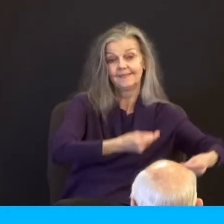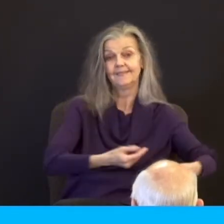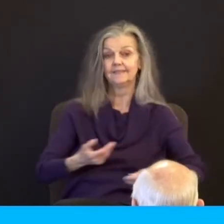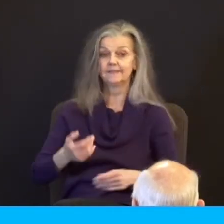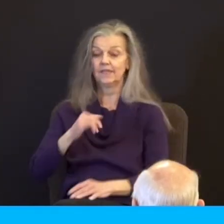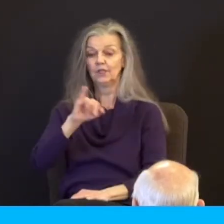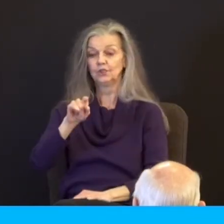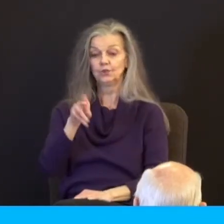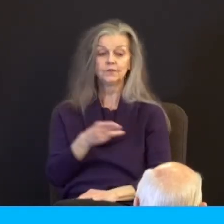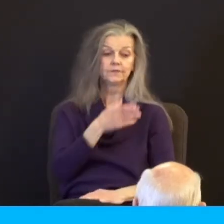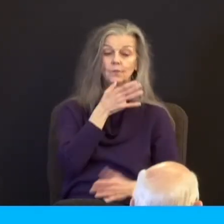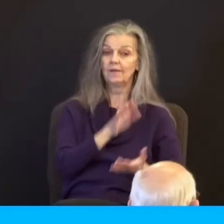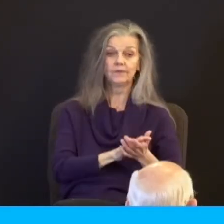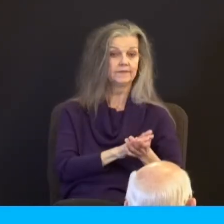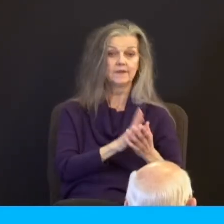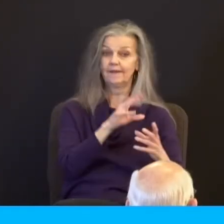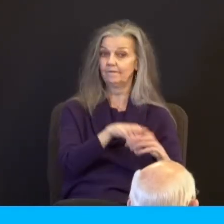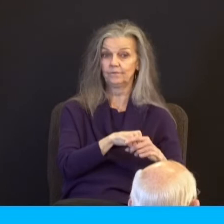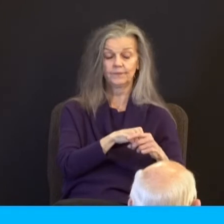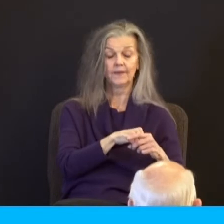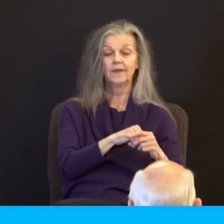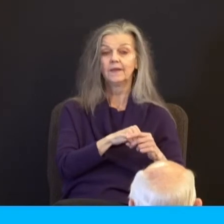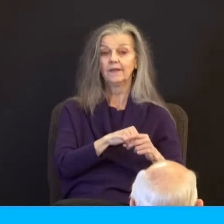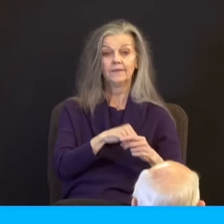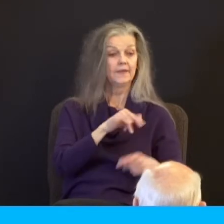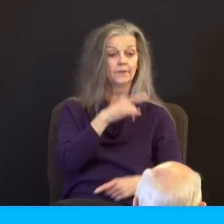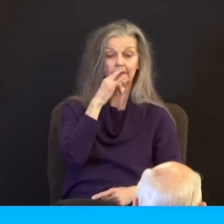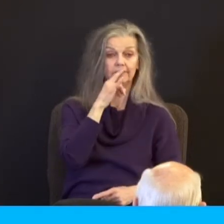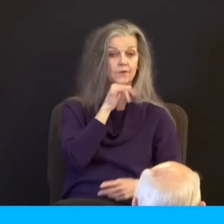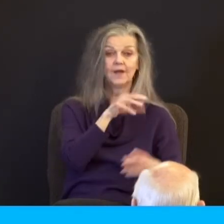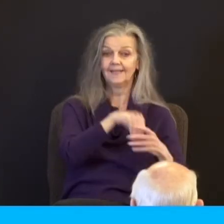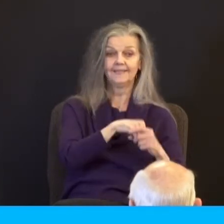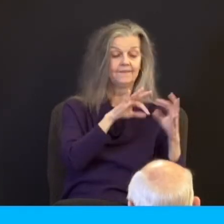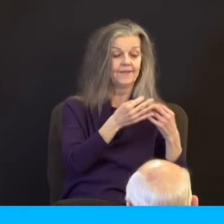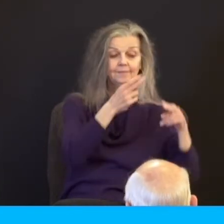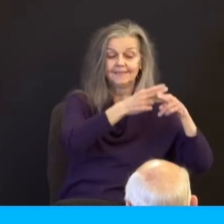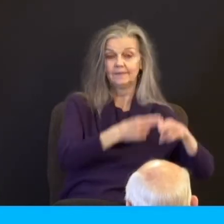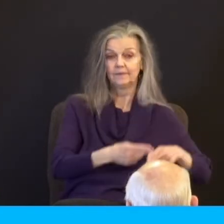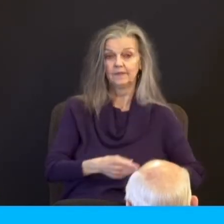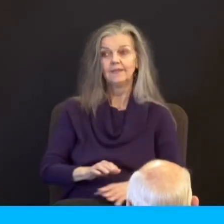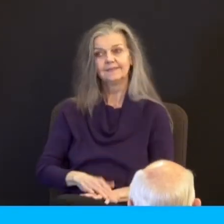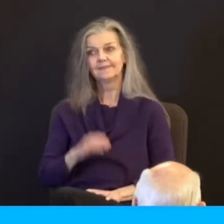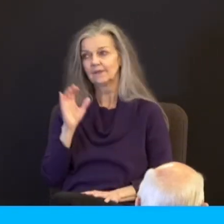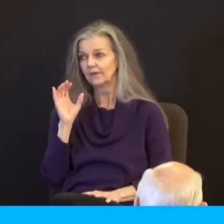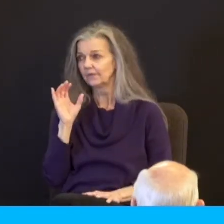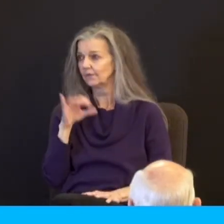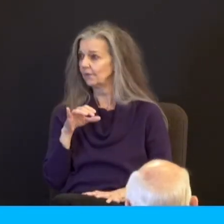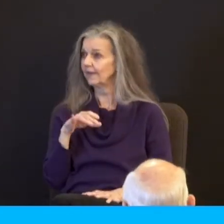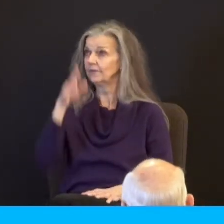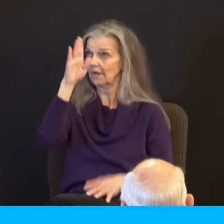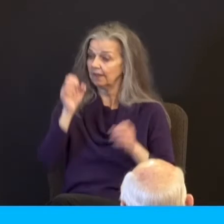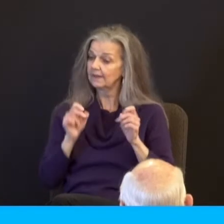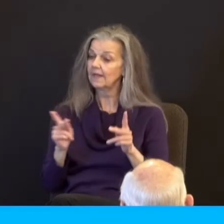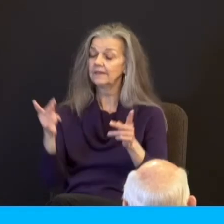wife, not mentioned. The one who died, the other kids, not mentioned. So even though this is an odd set of circumstances, God allowed it and